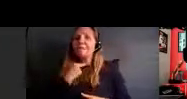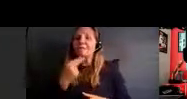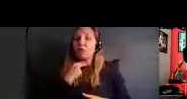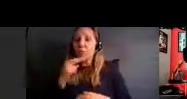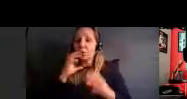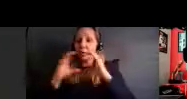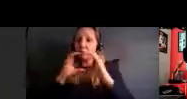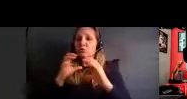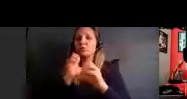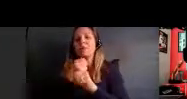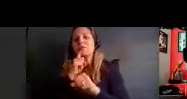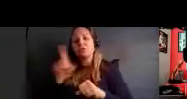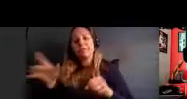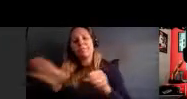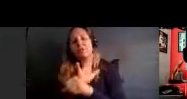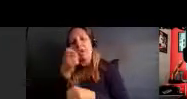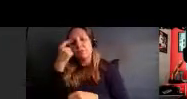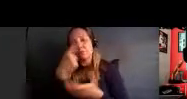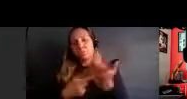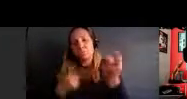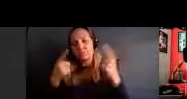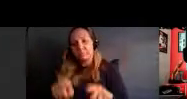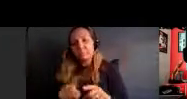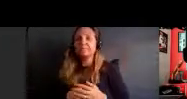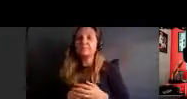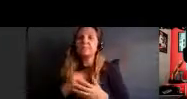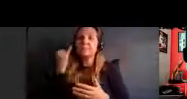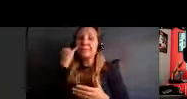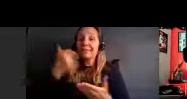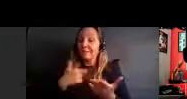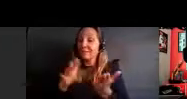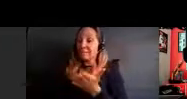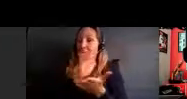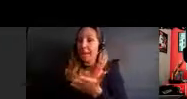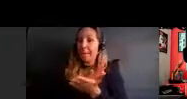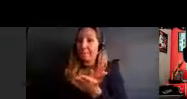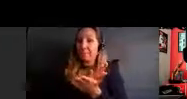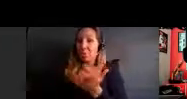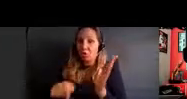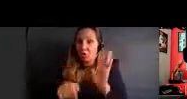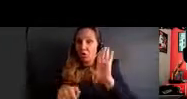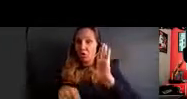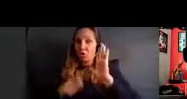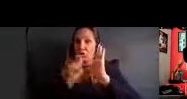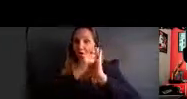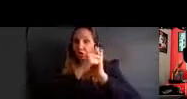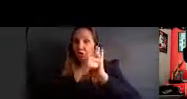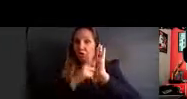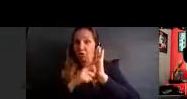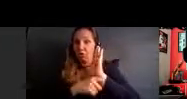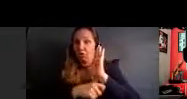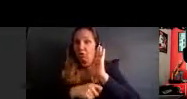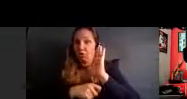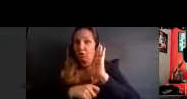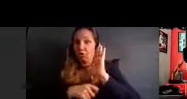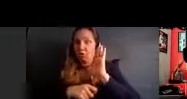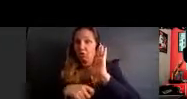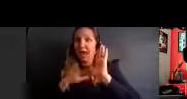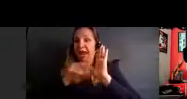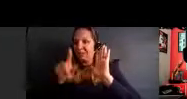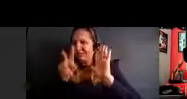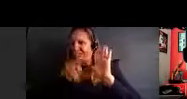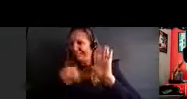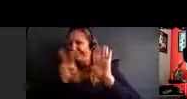really happening there. If you have a scrap piece of paper or a pad that is available and you're picking up that the person